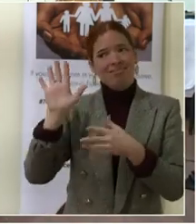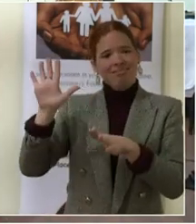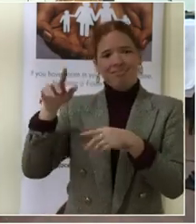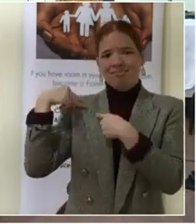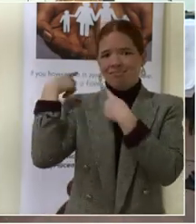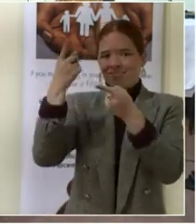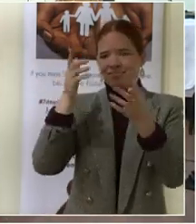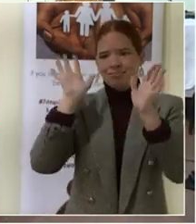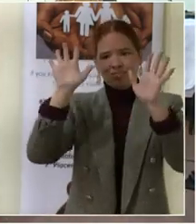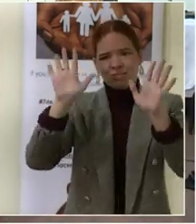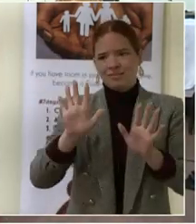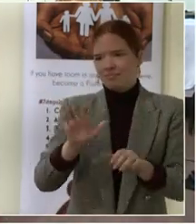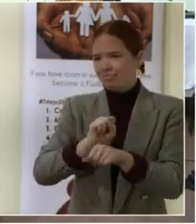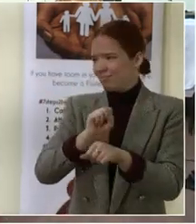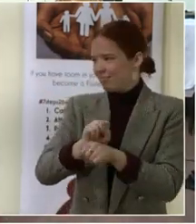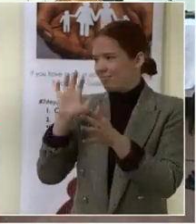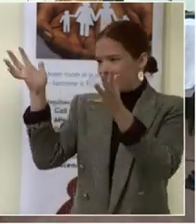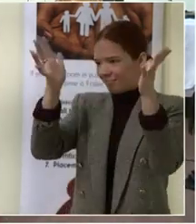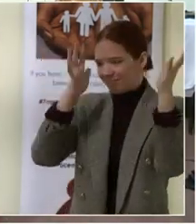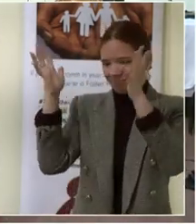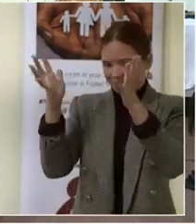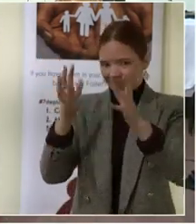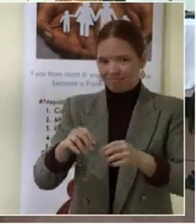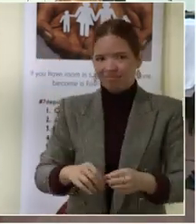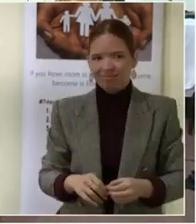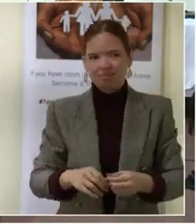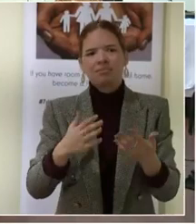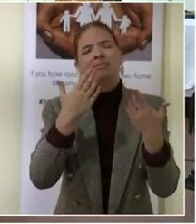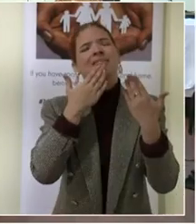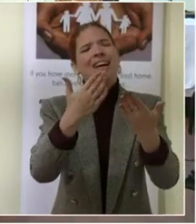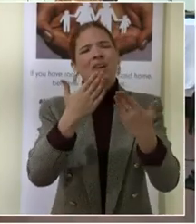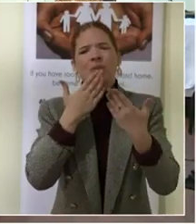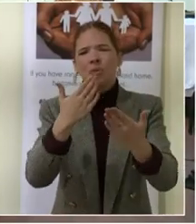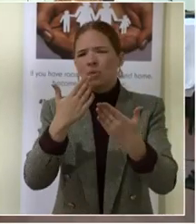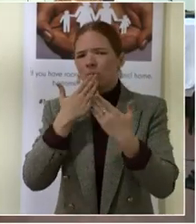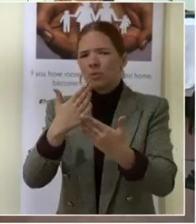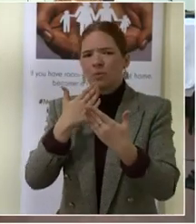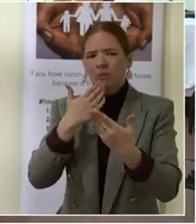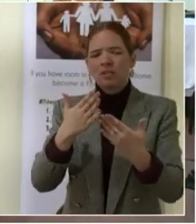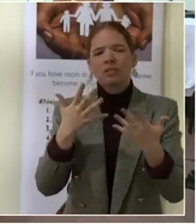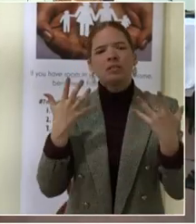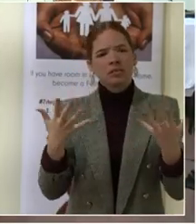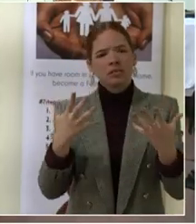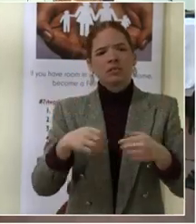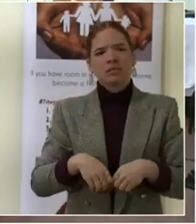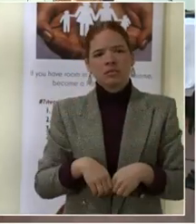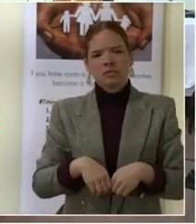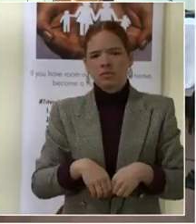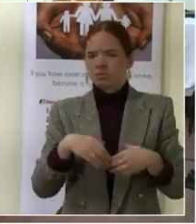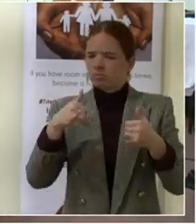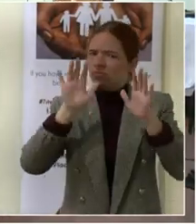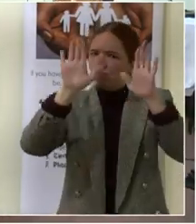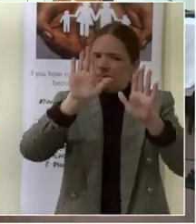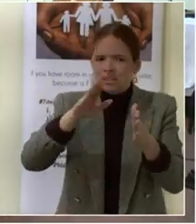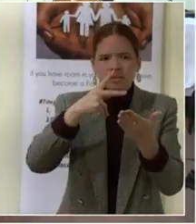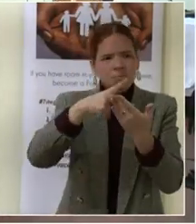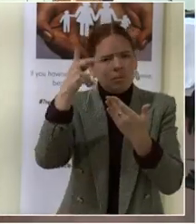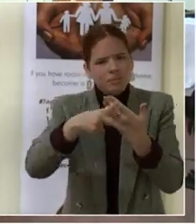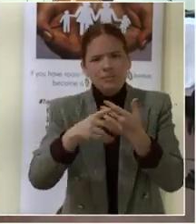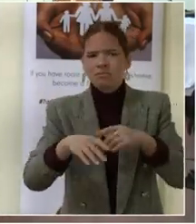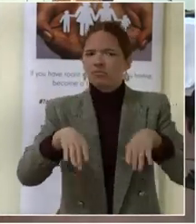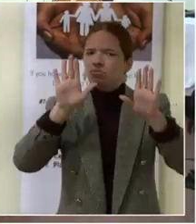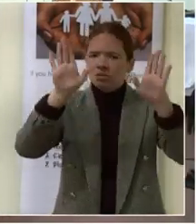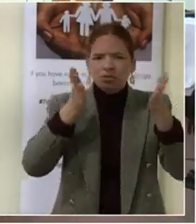And we appreciate that, while at the same time creating fantastic programs and services for our